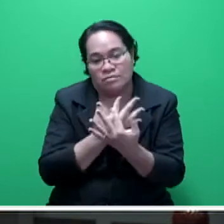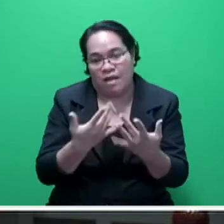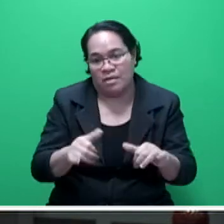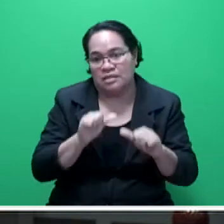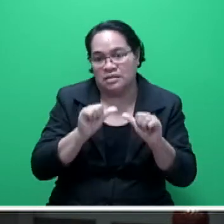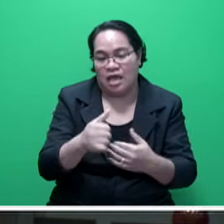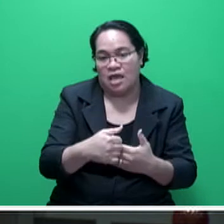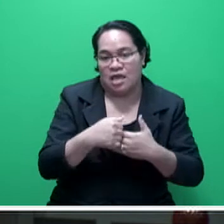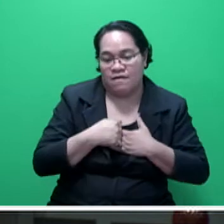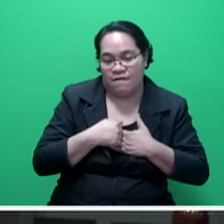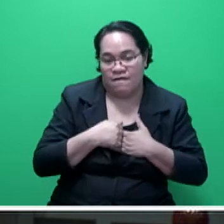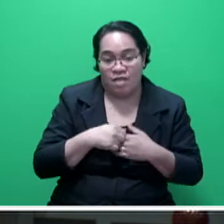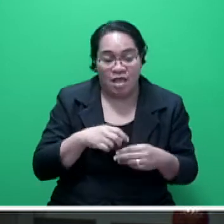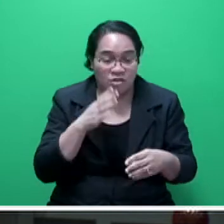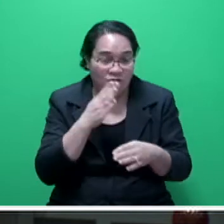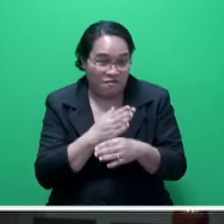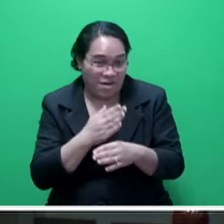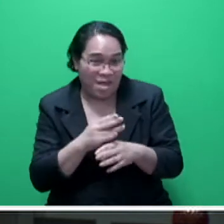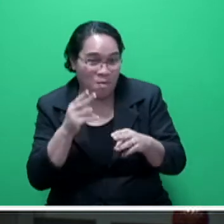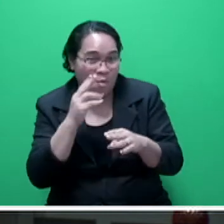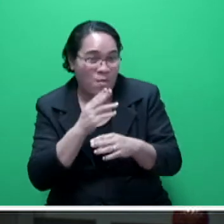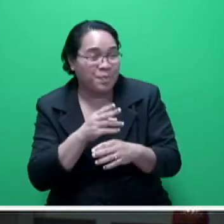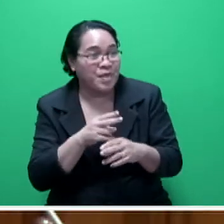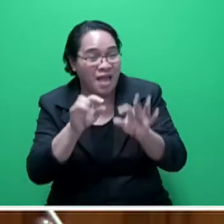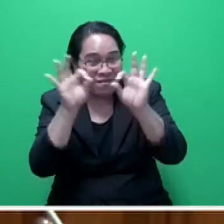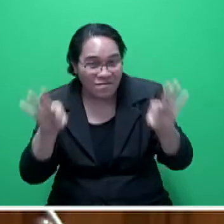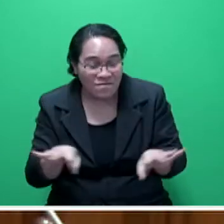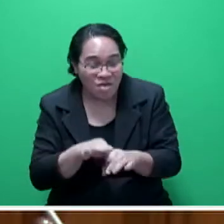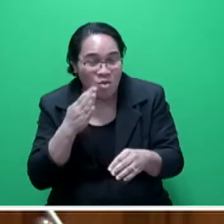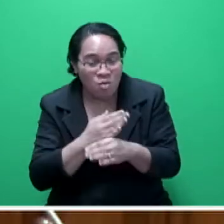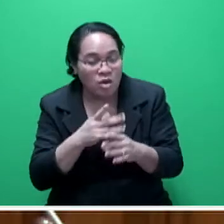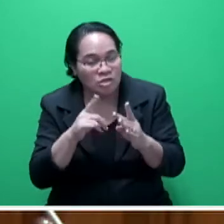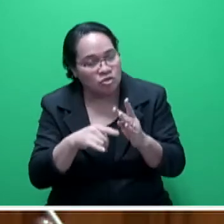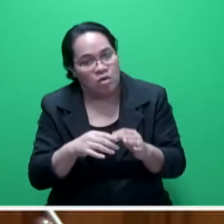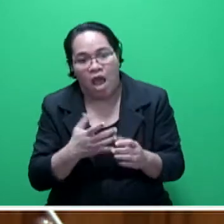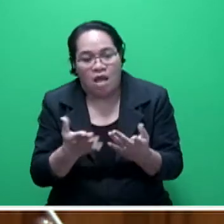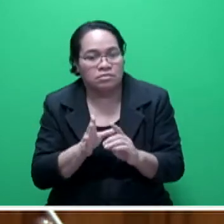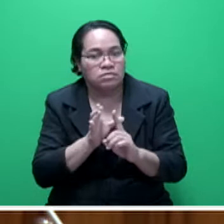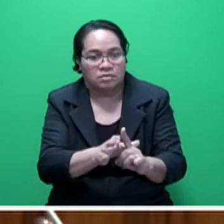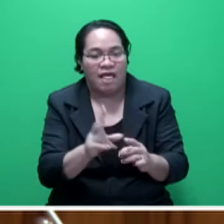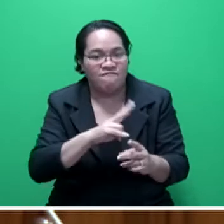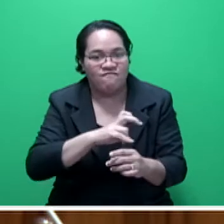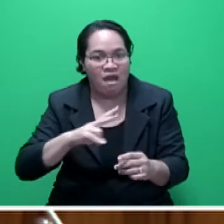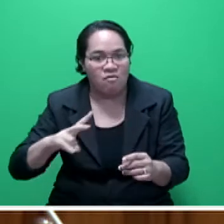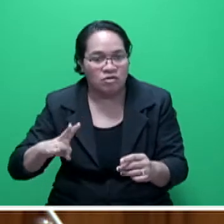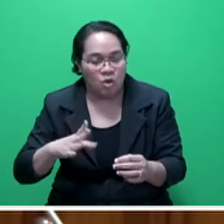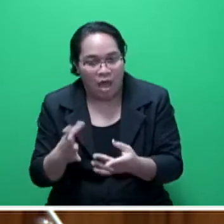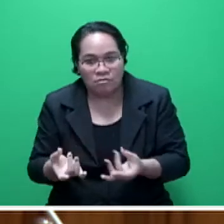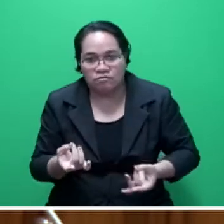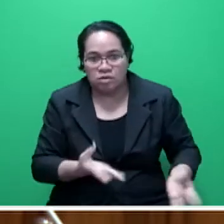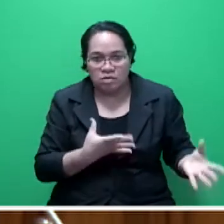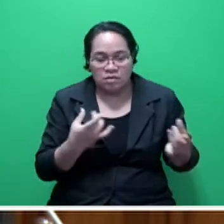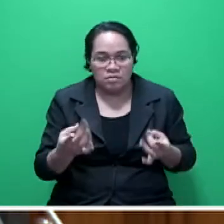This framework is based on the core principles of preventing the importation of the virus, ensuring health system readiness, and COVID-proofing